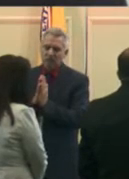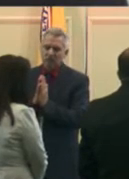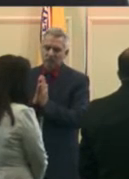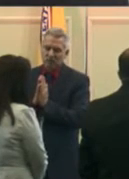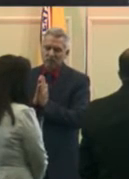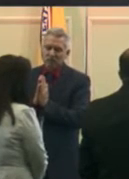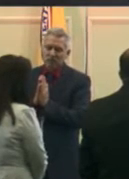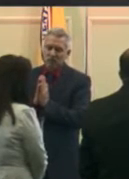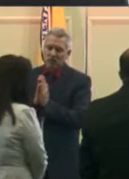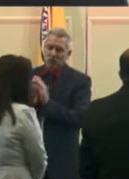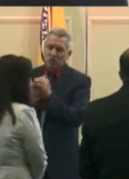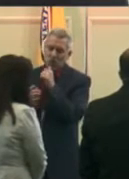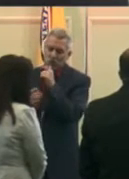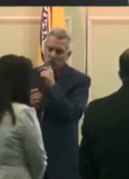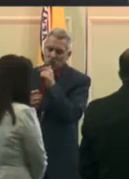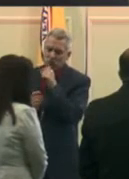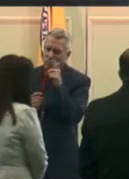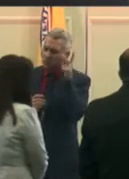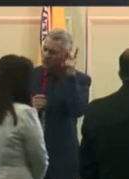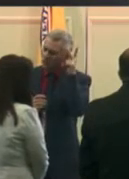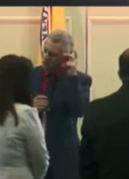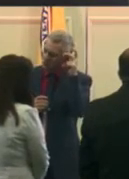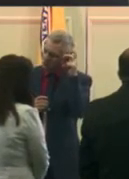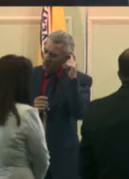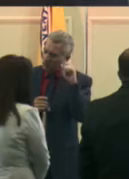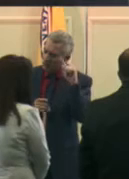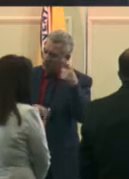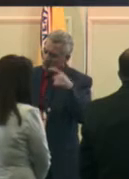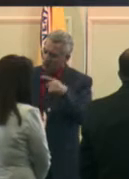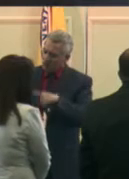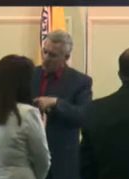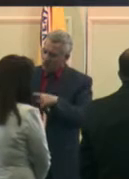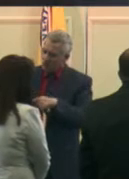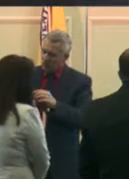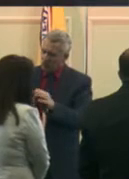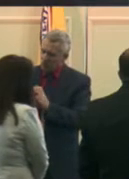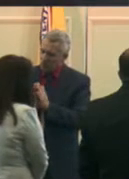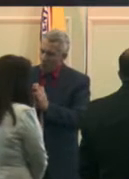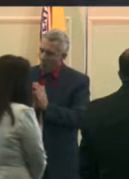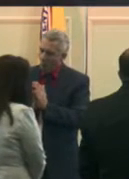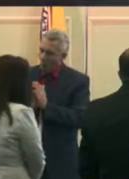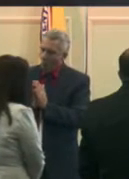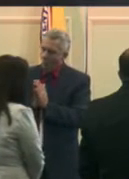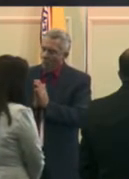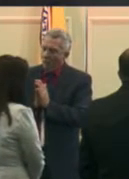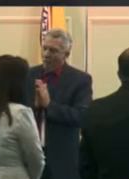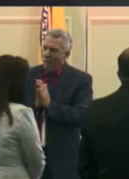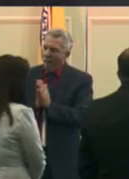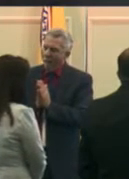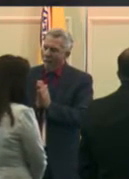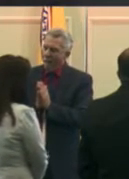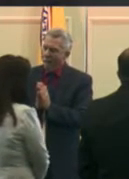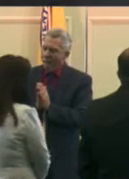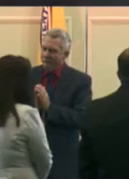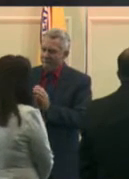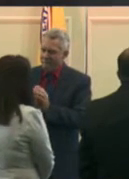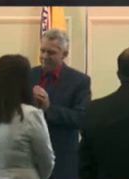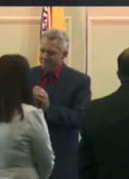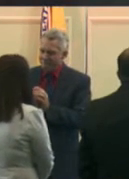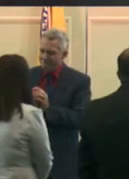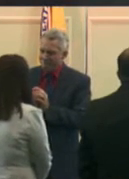heard this word for the first time, Lord. We pray that you would give them peace of